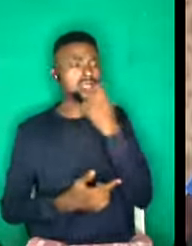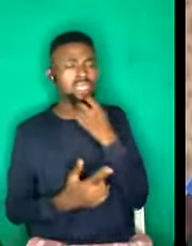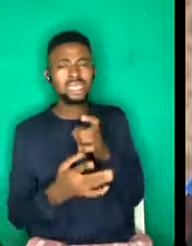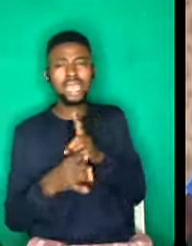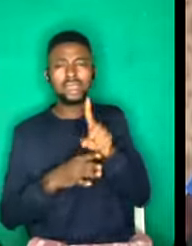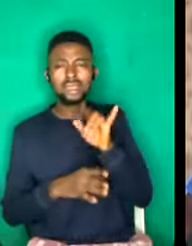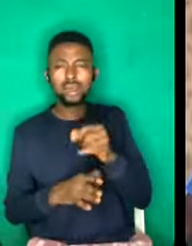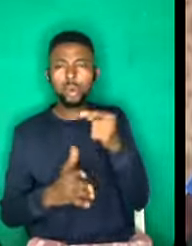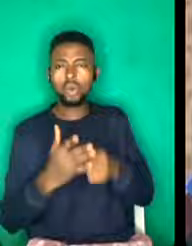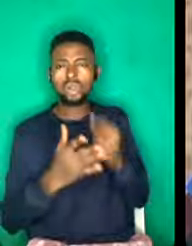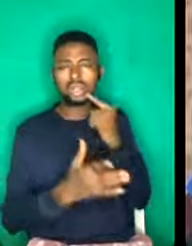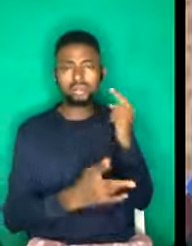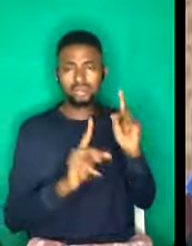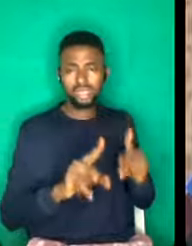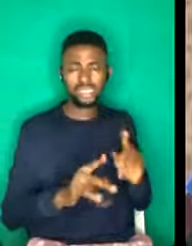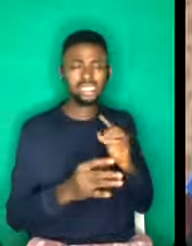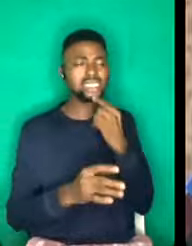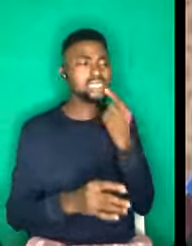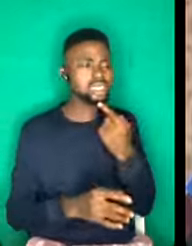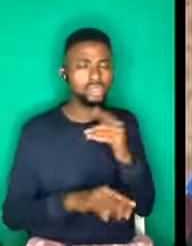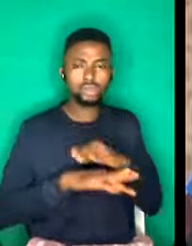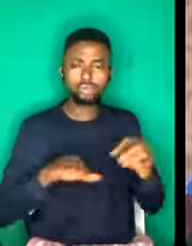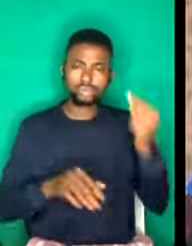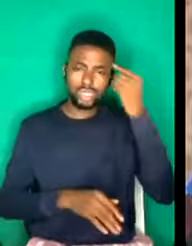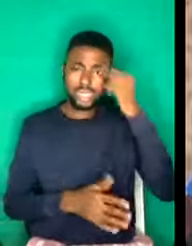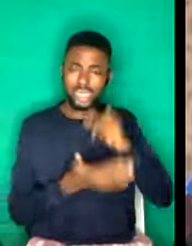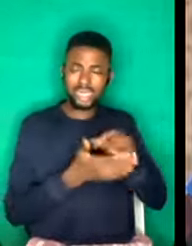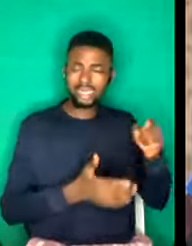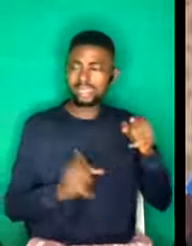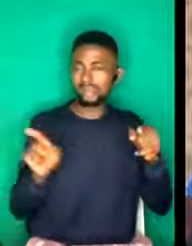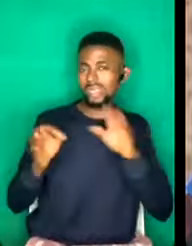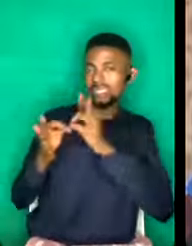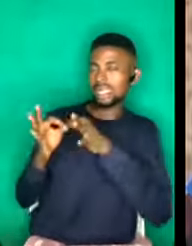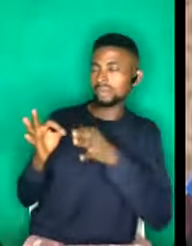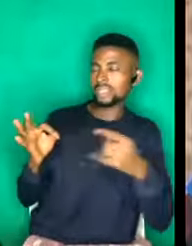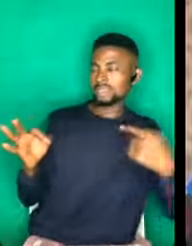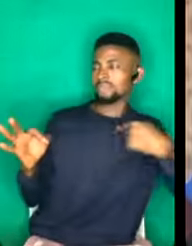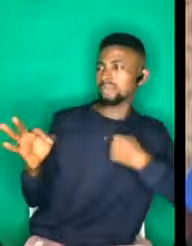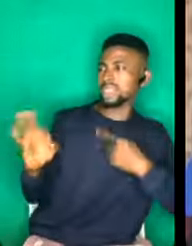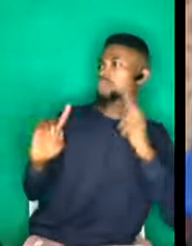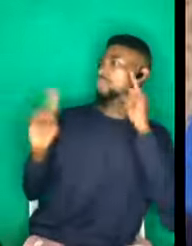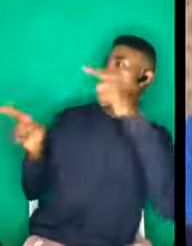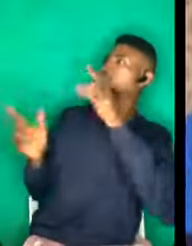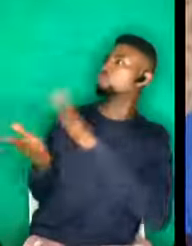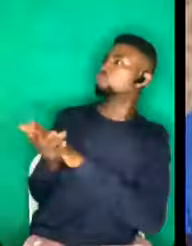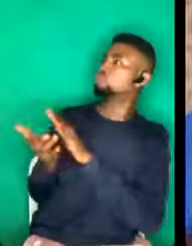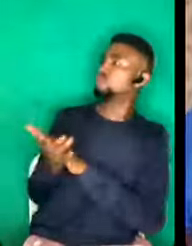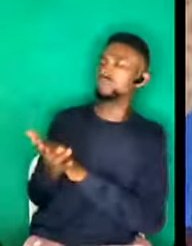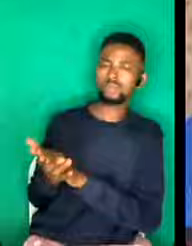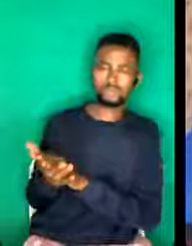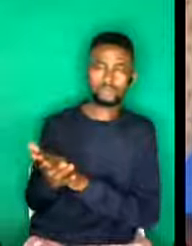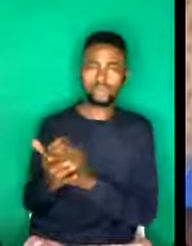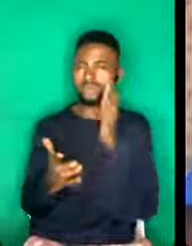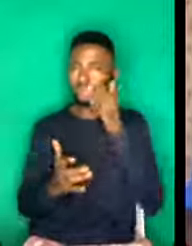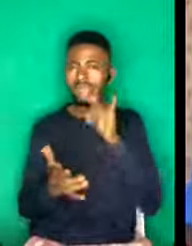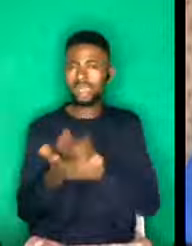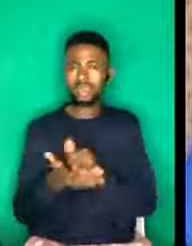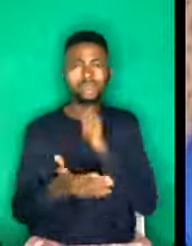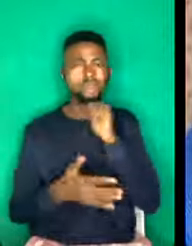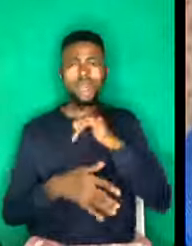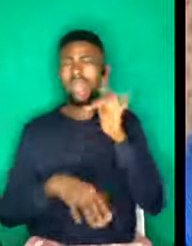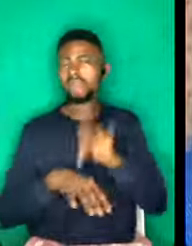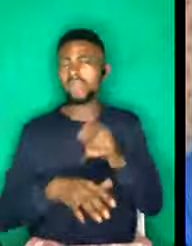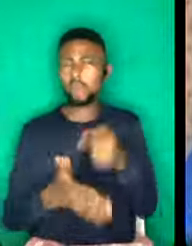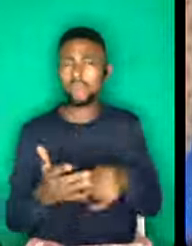they are going to also be interpreting me go to school? Is it not going to affect what they are presenting? That won't be right